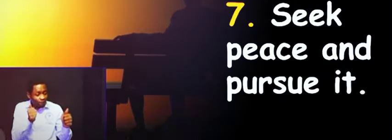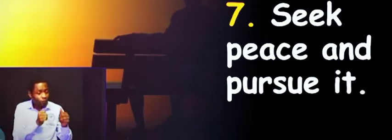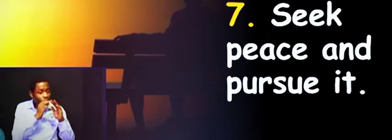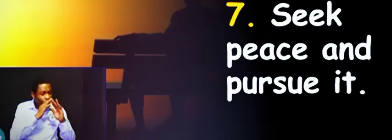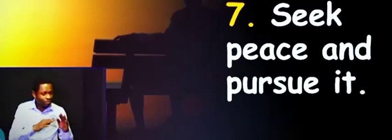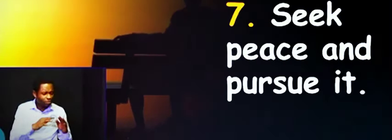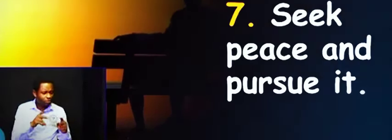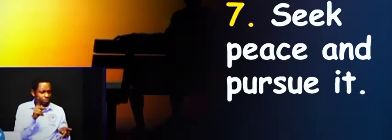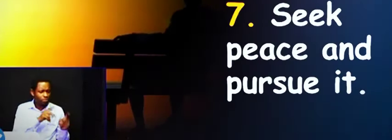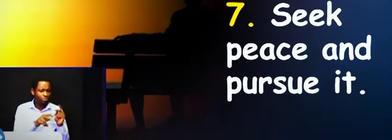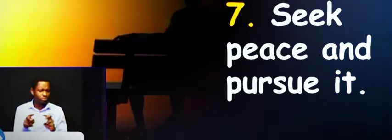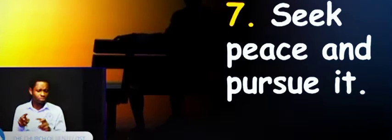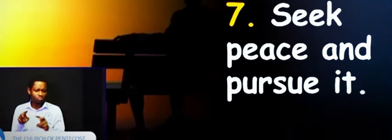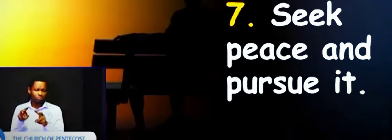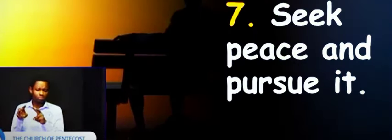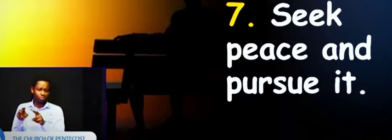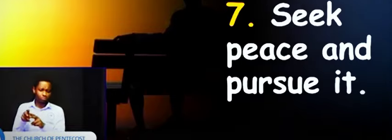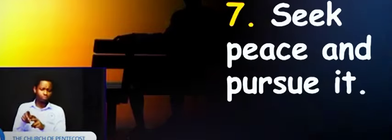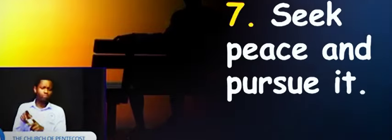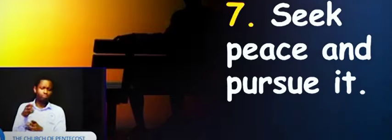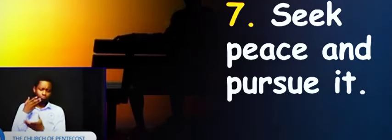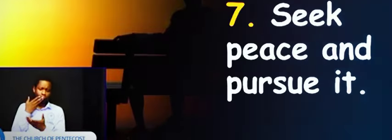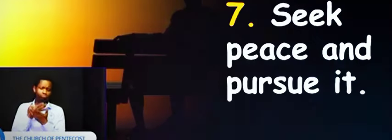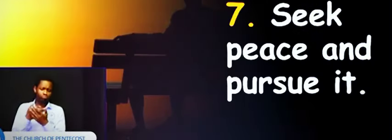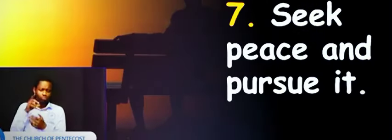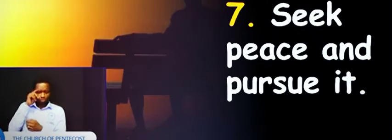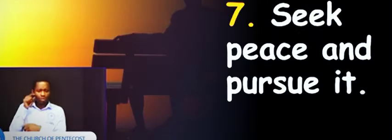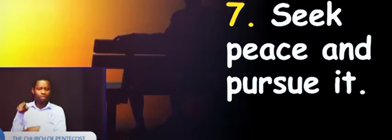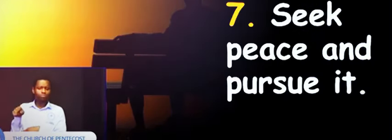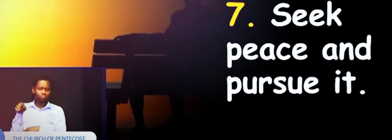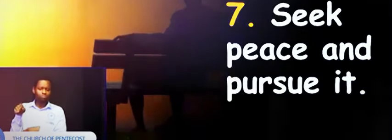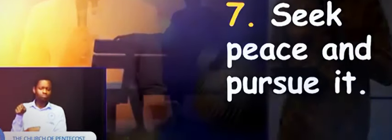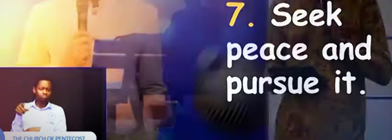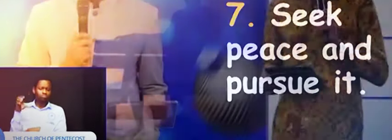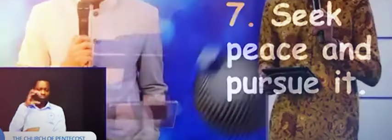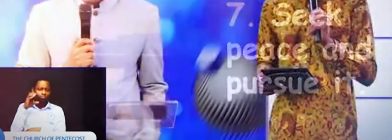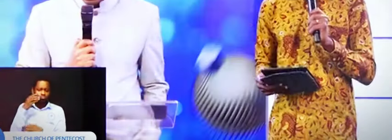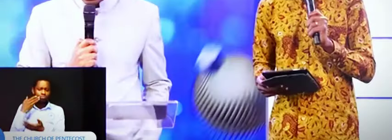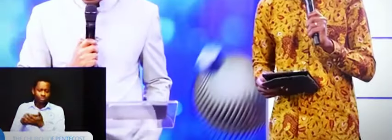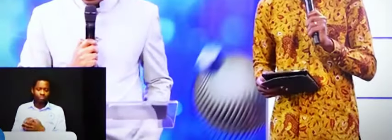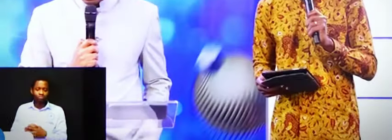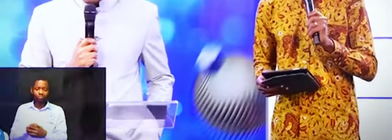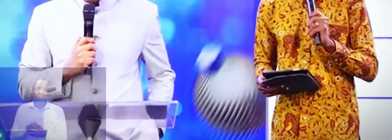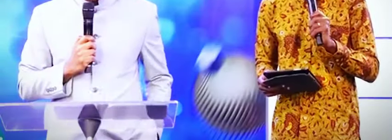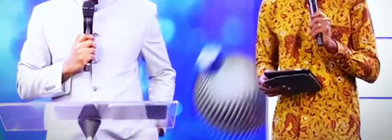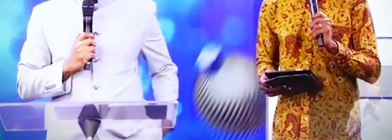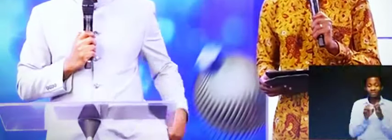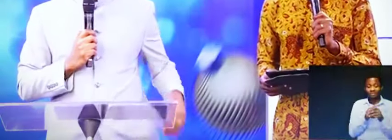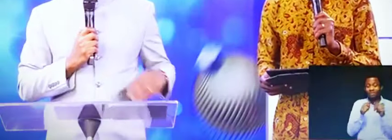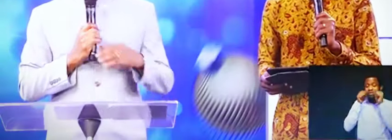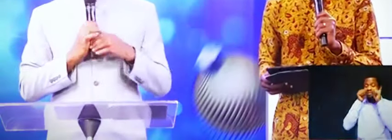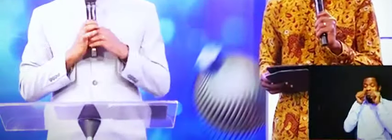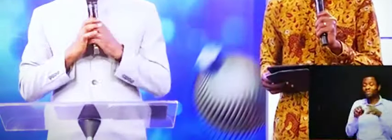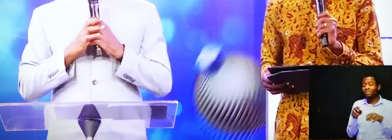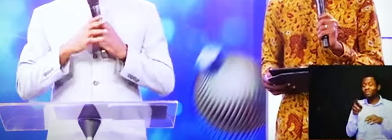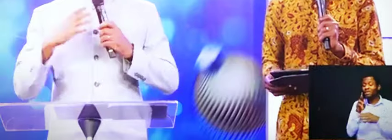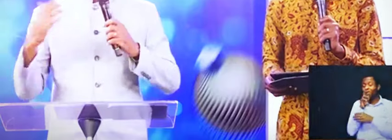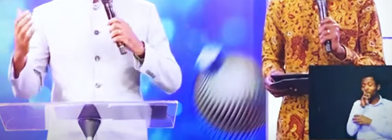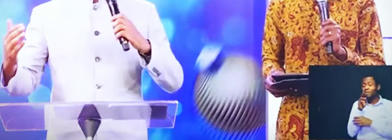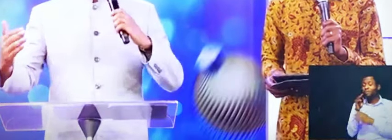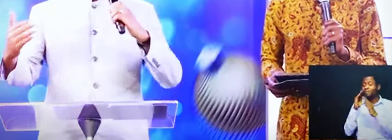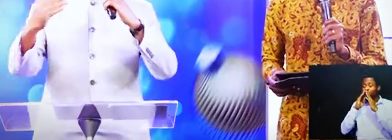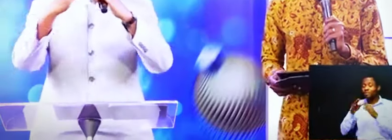good man. So you will be a bribe mo passum gya ni papa se wey ni papa. Blessed are the peacemakers, for they shall be